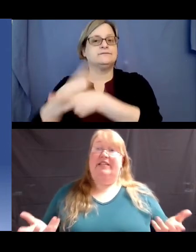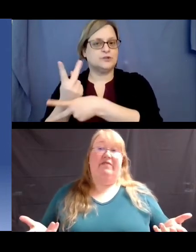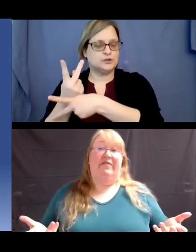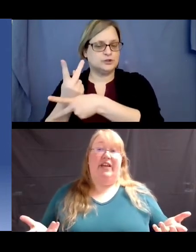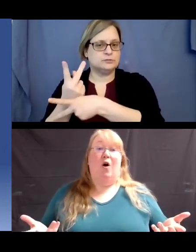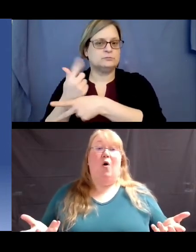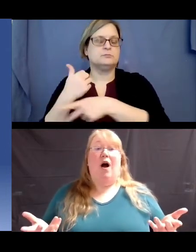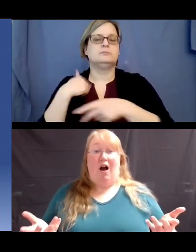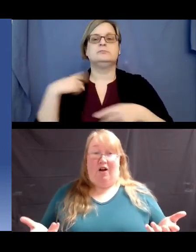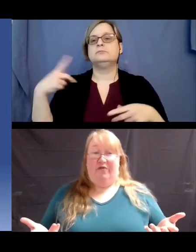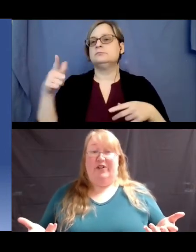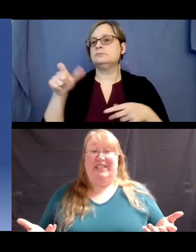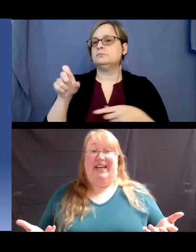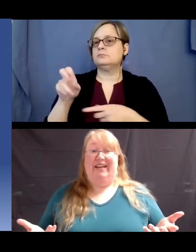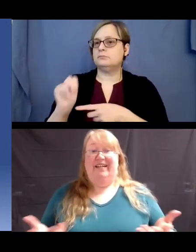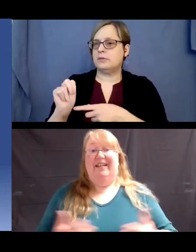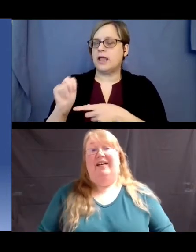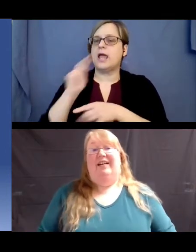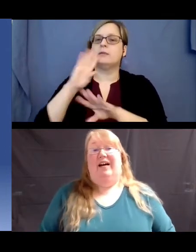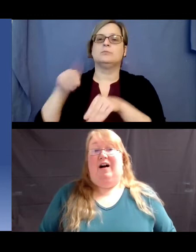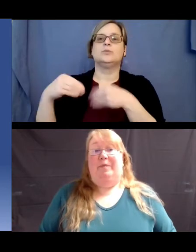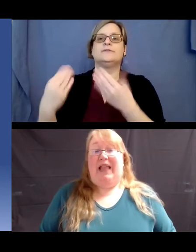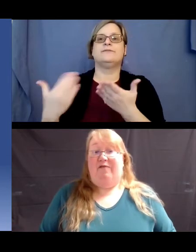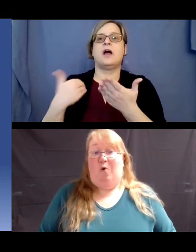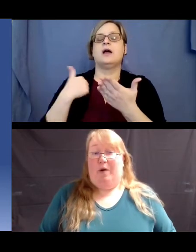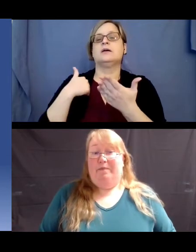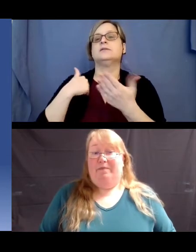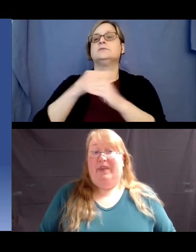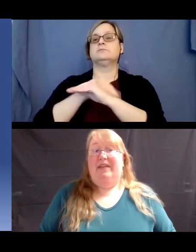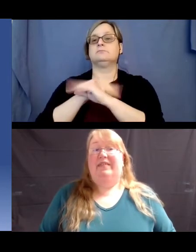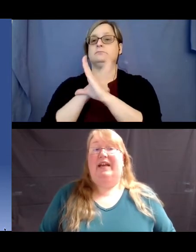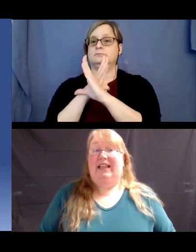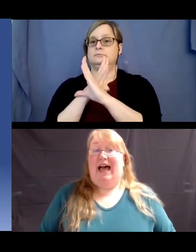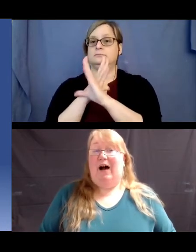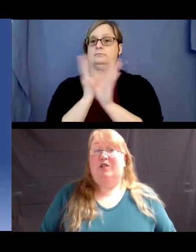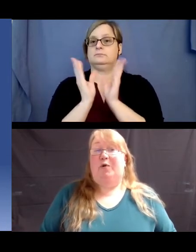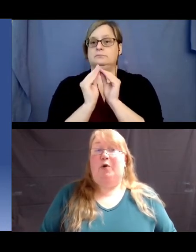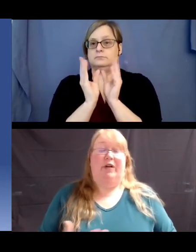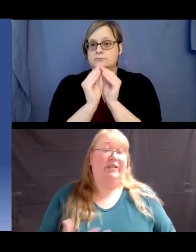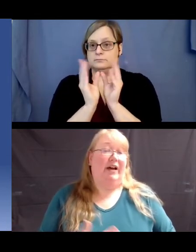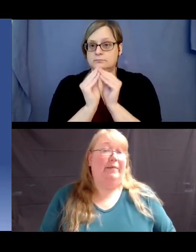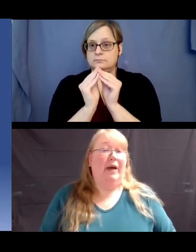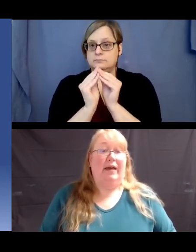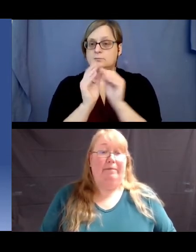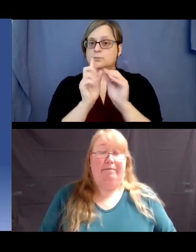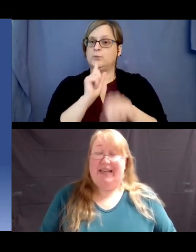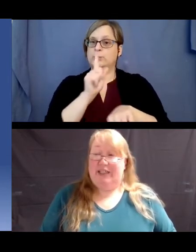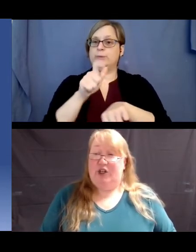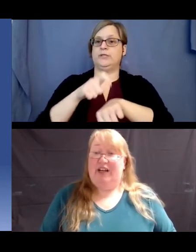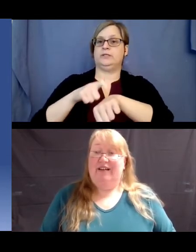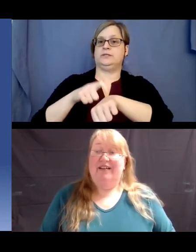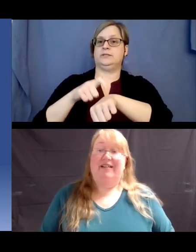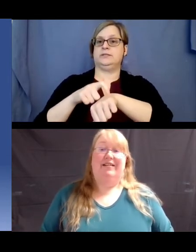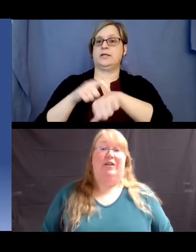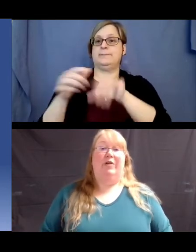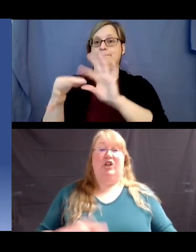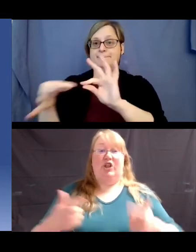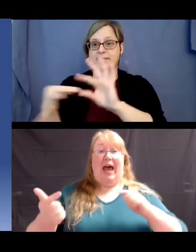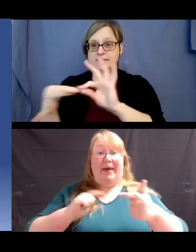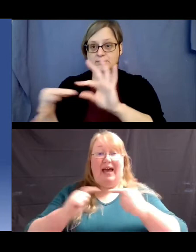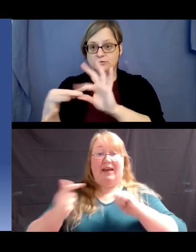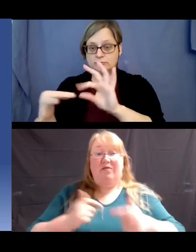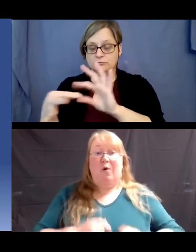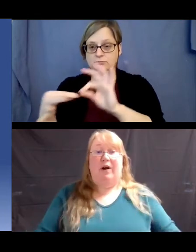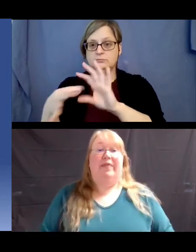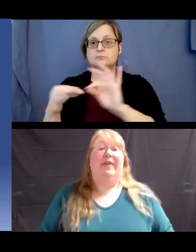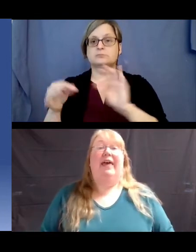Obviously, it is a video conferencing platform that allows for real-time messaging. You can chat